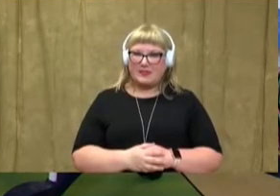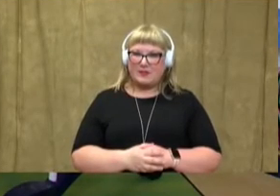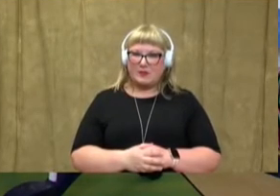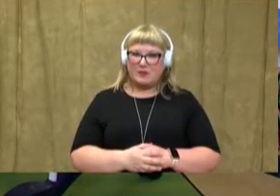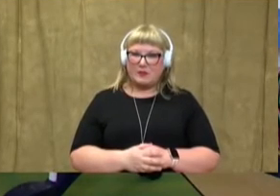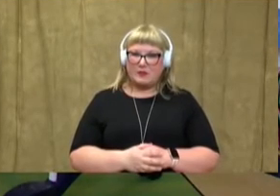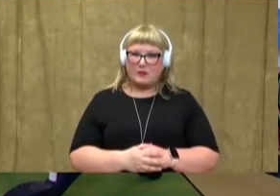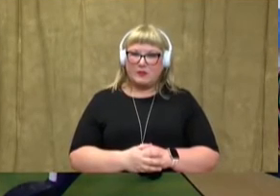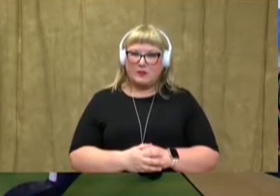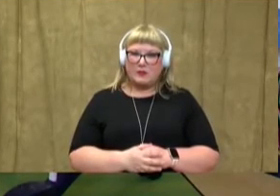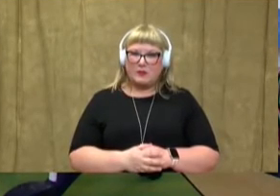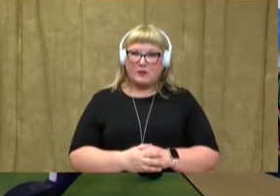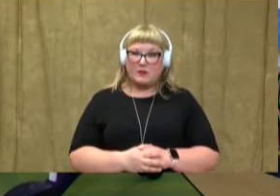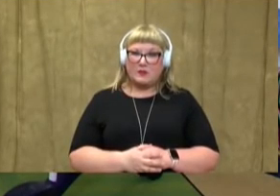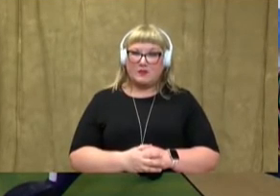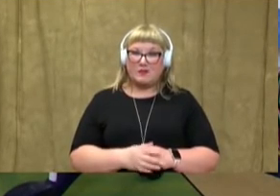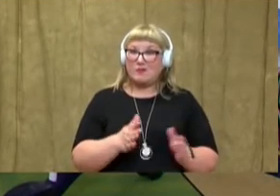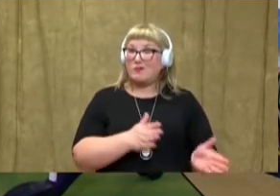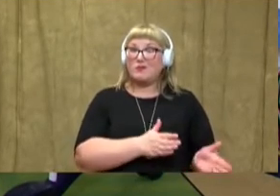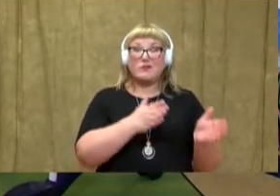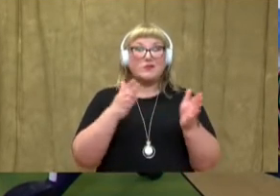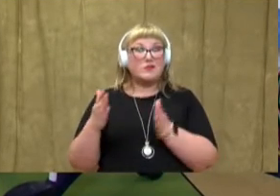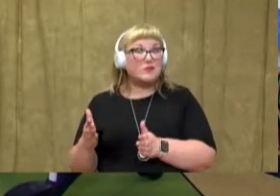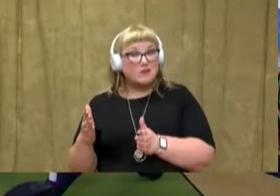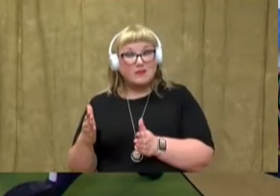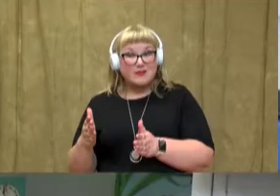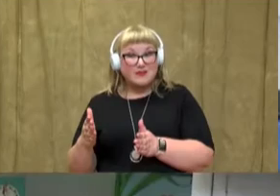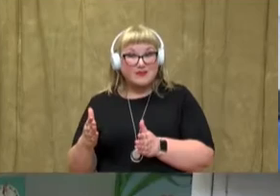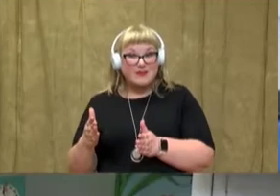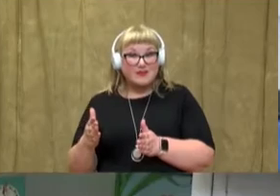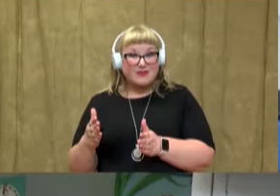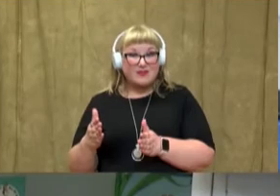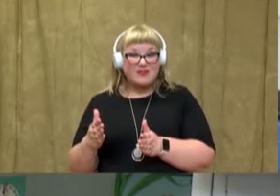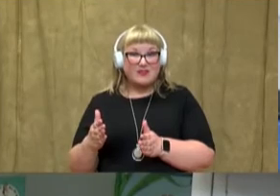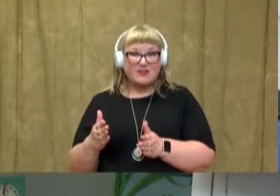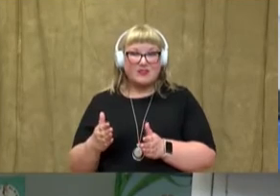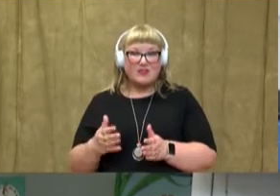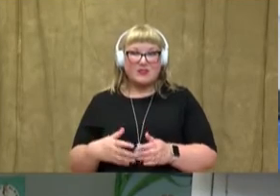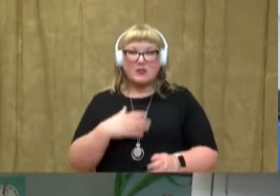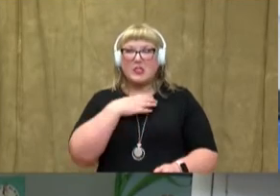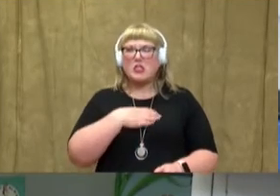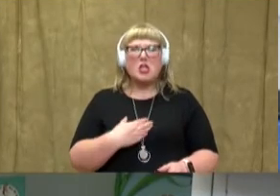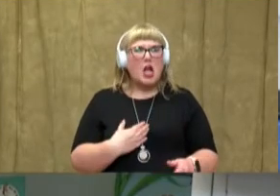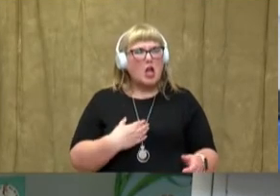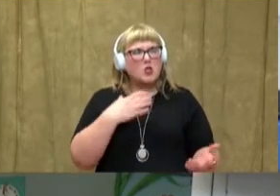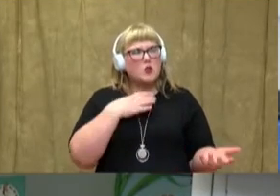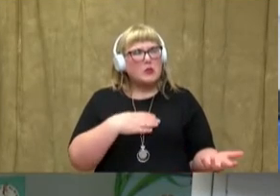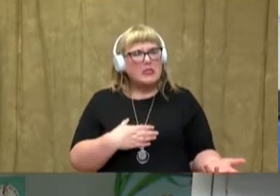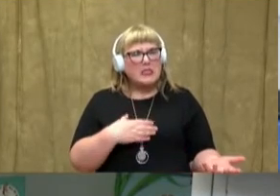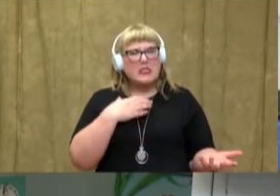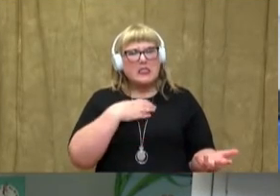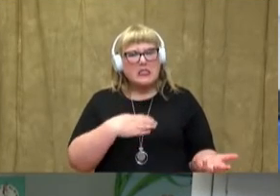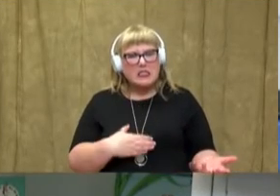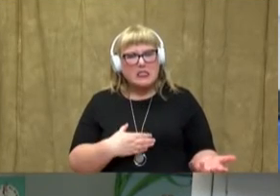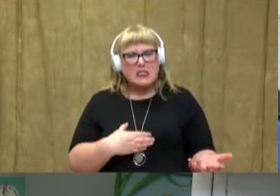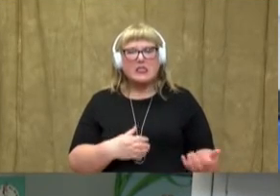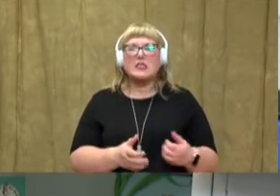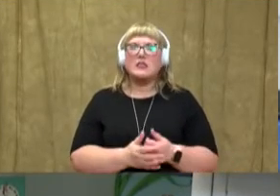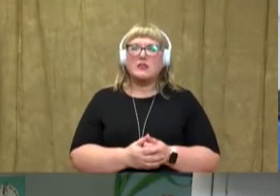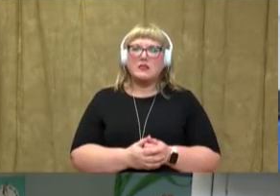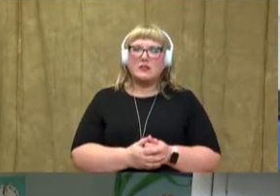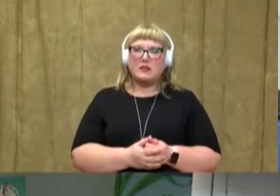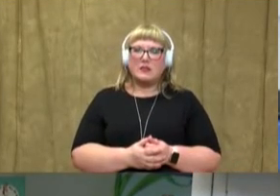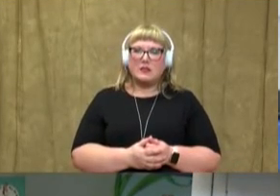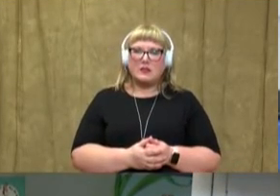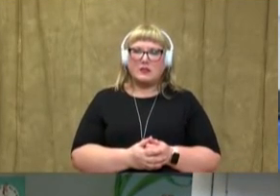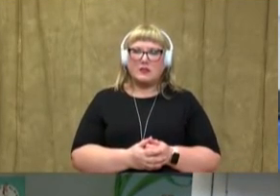one. The next day, oh, she said, tengo hambre. I'm so hungry.